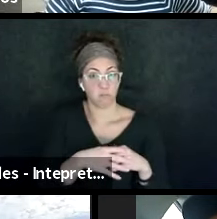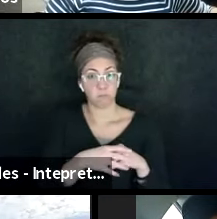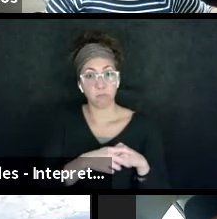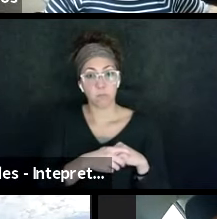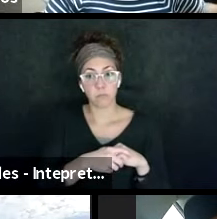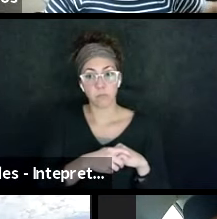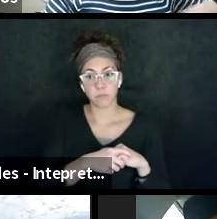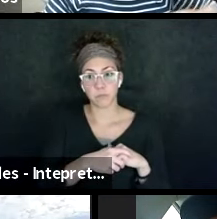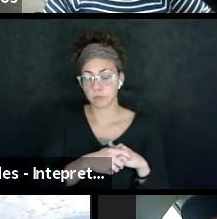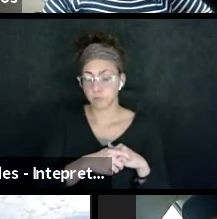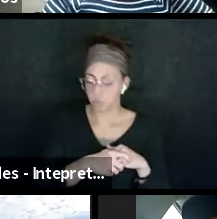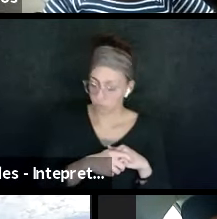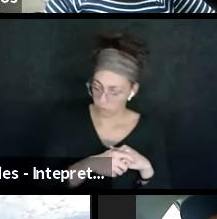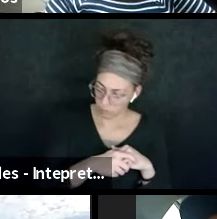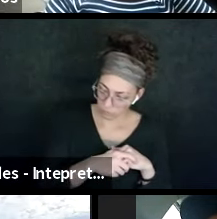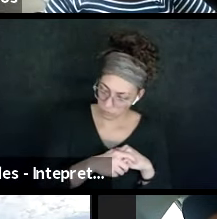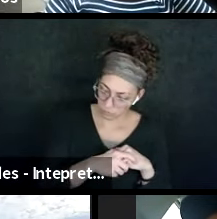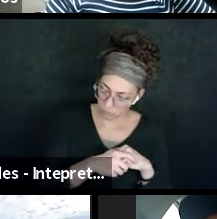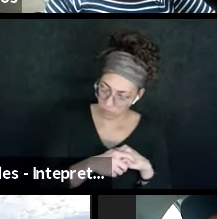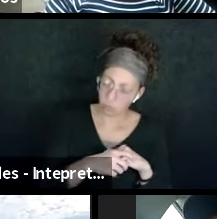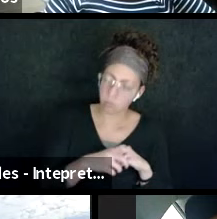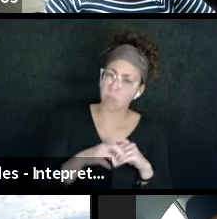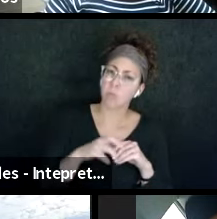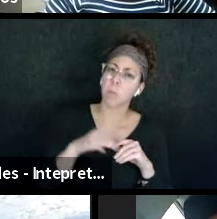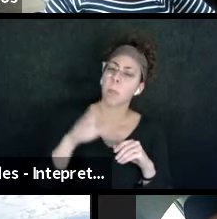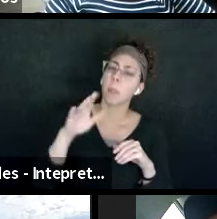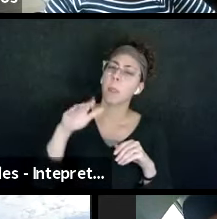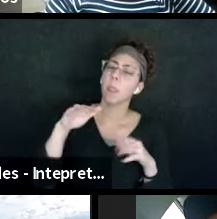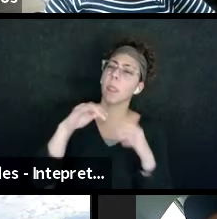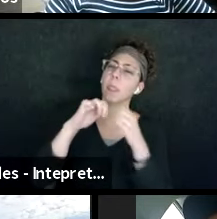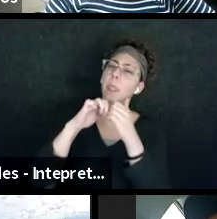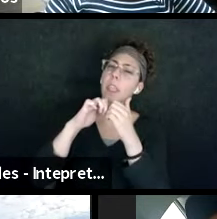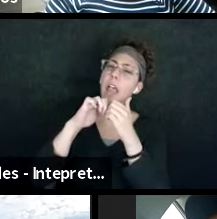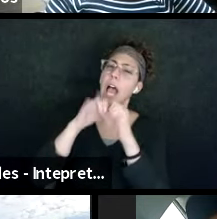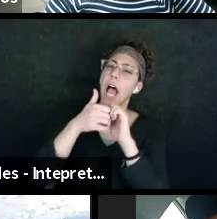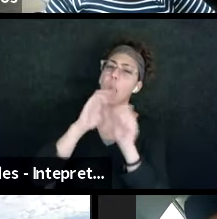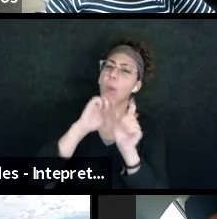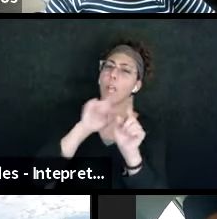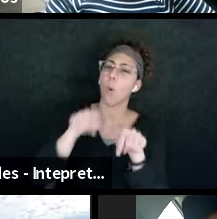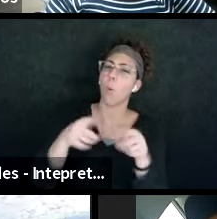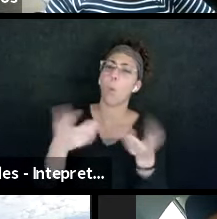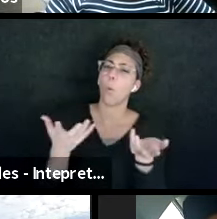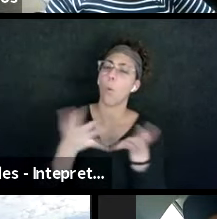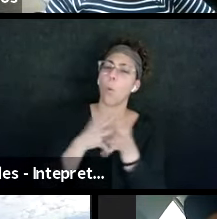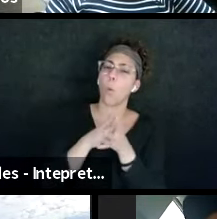conflict. Okay, and then how do we attend it?